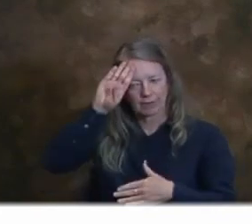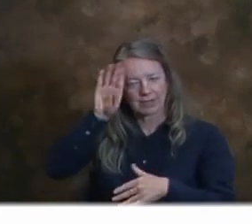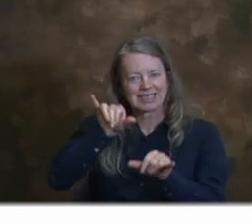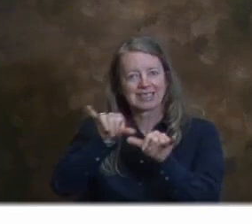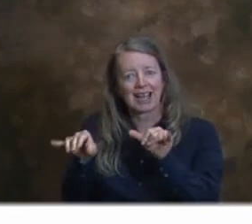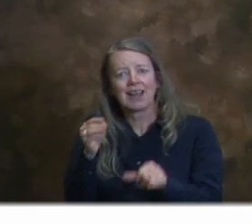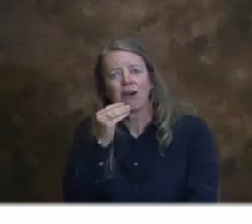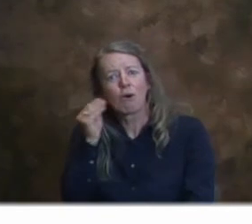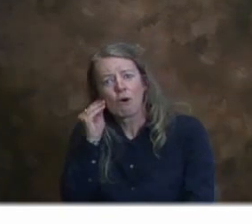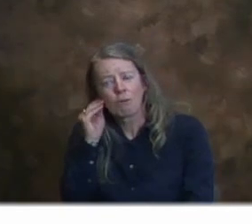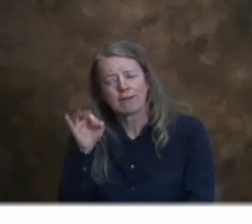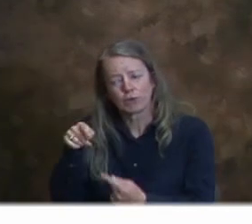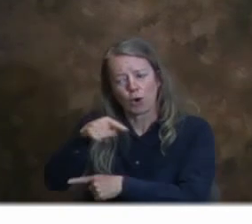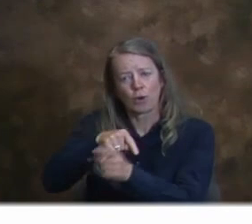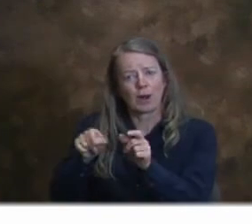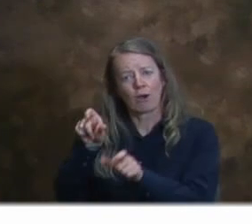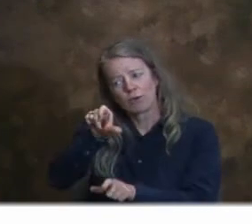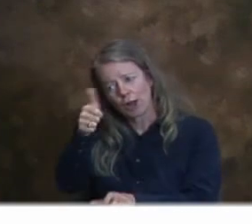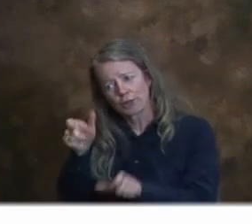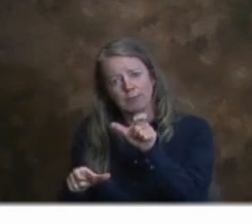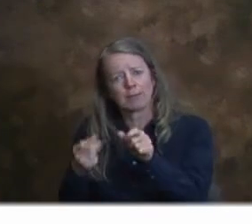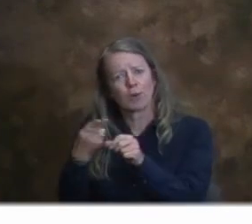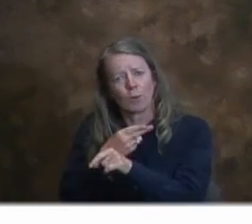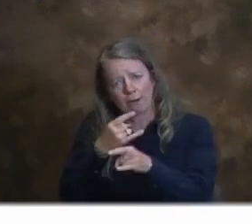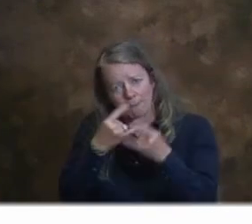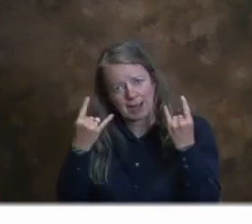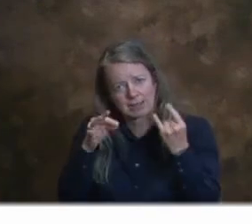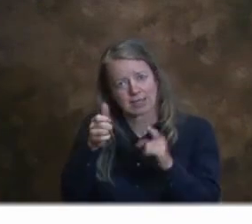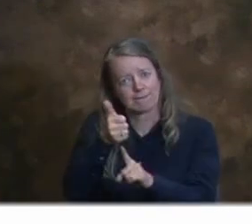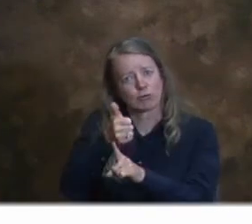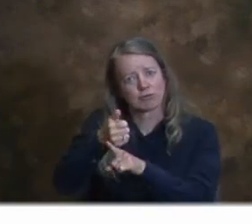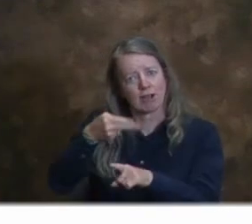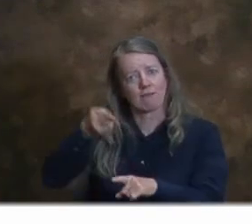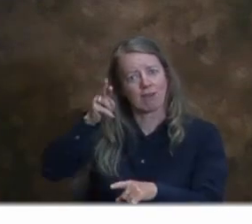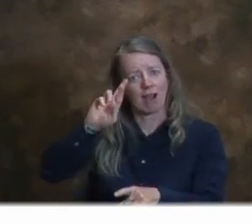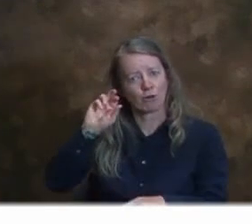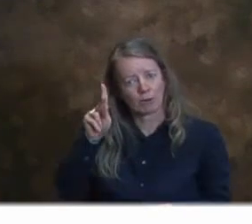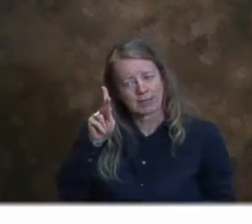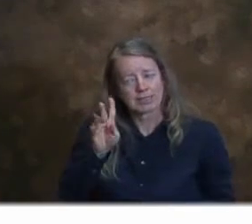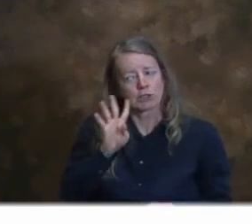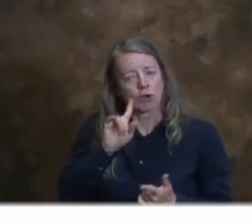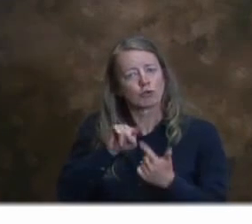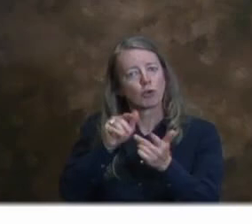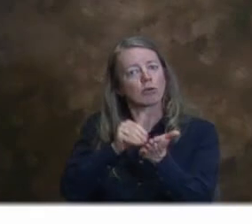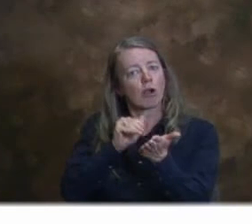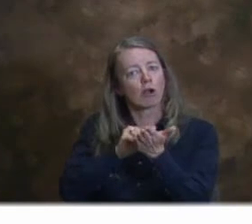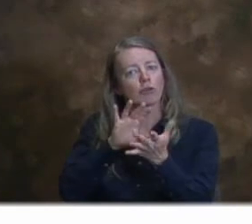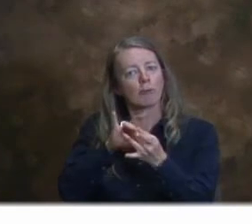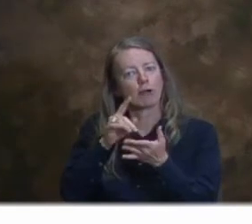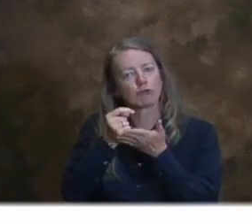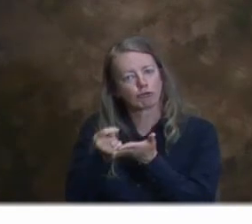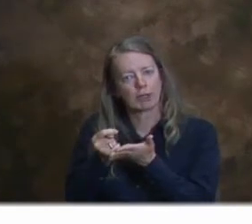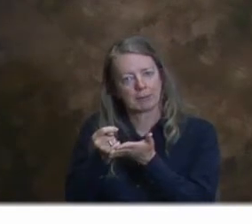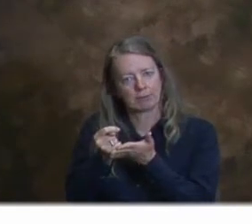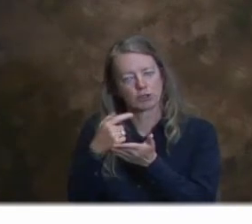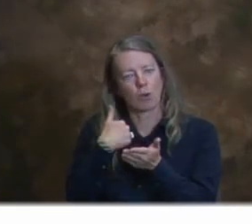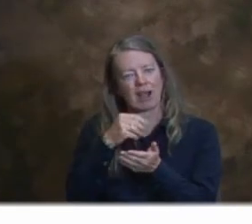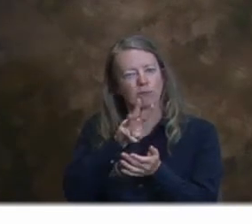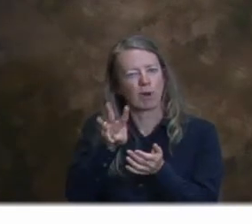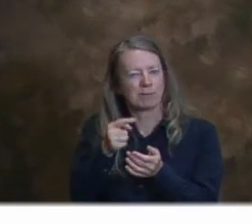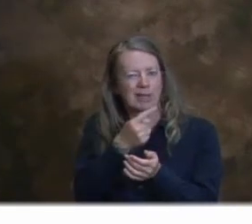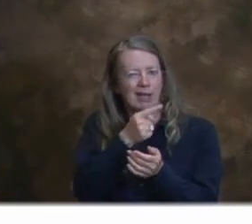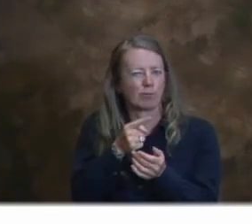at high risk for severe illness, talk to your provider about treatment. I've put the website up there for the treatment locator